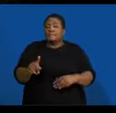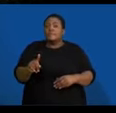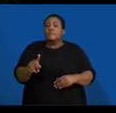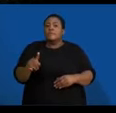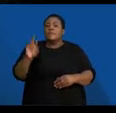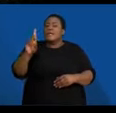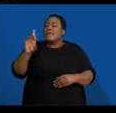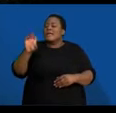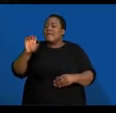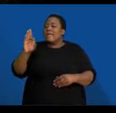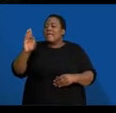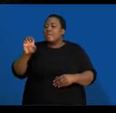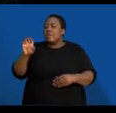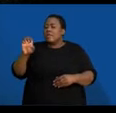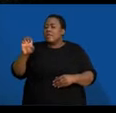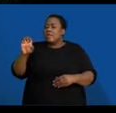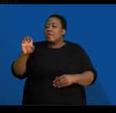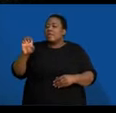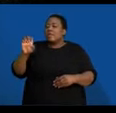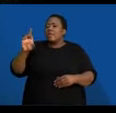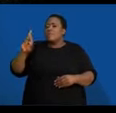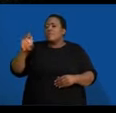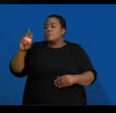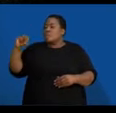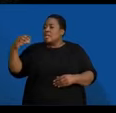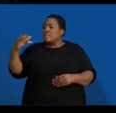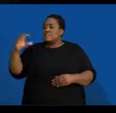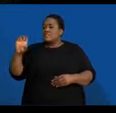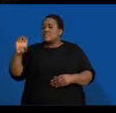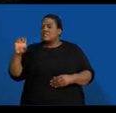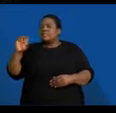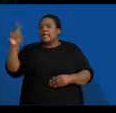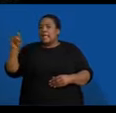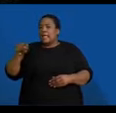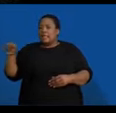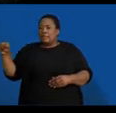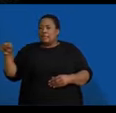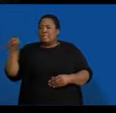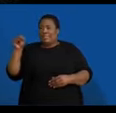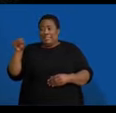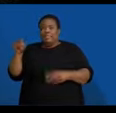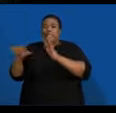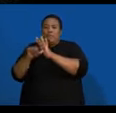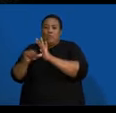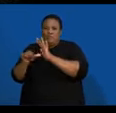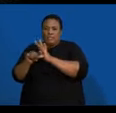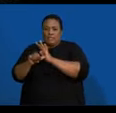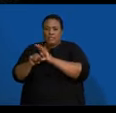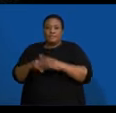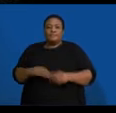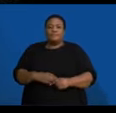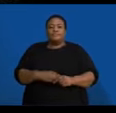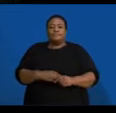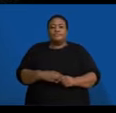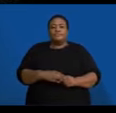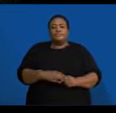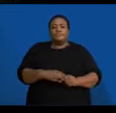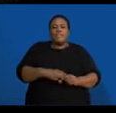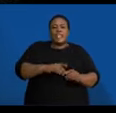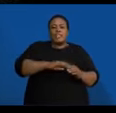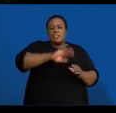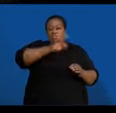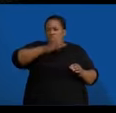reference angle, please. So you need to remember that. That's the very most important thing. And then the range of a tree